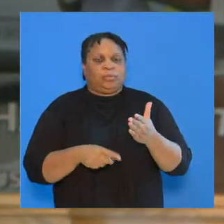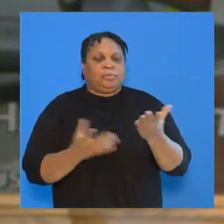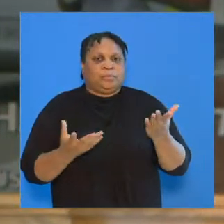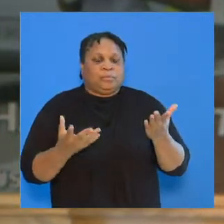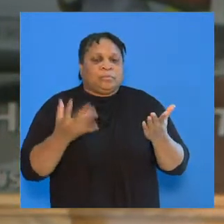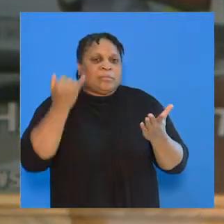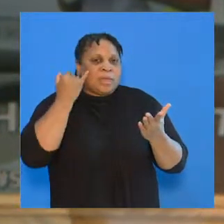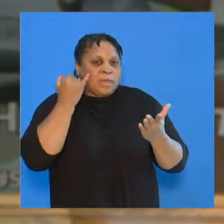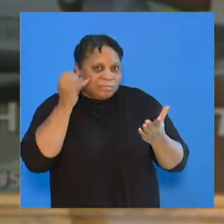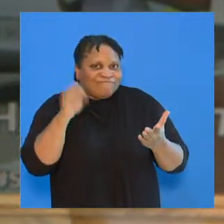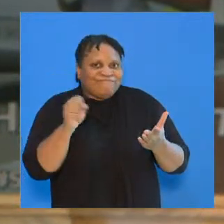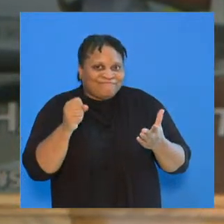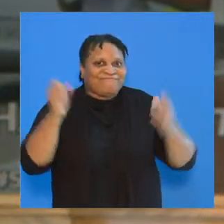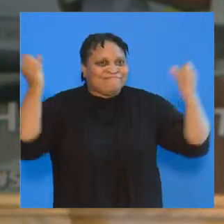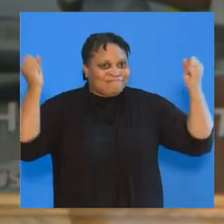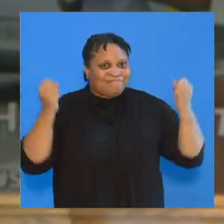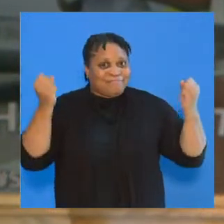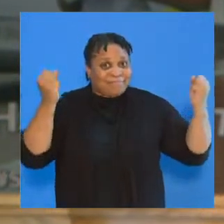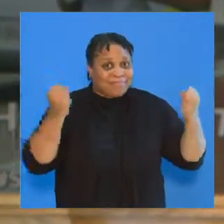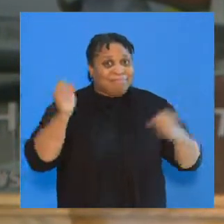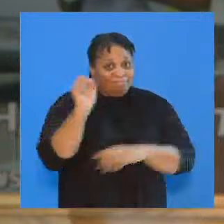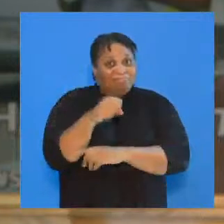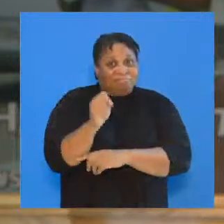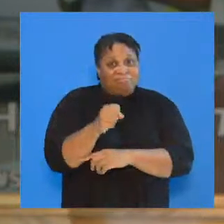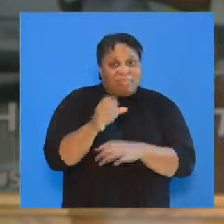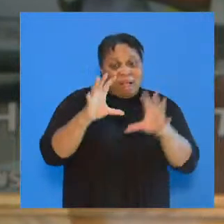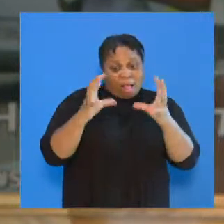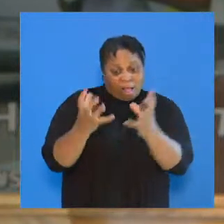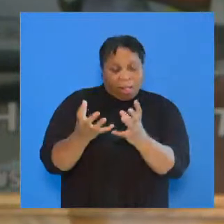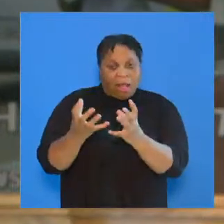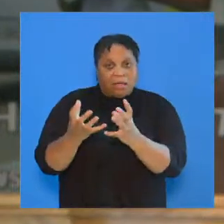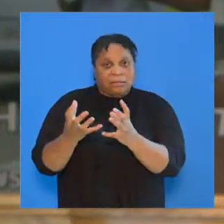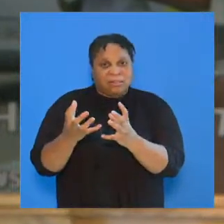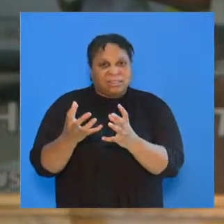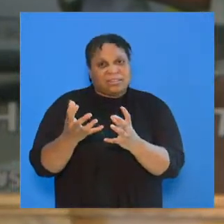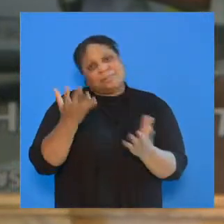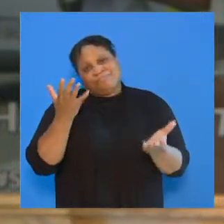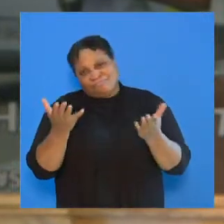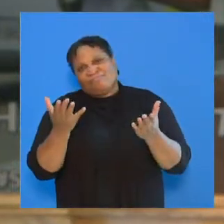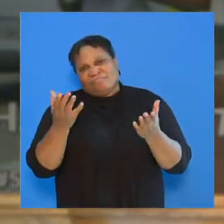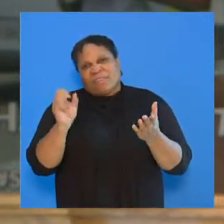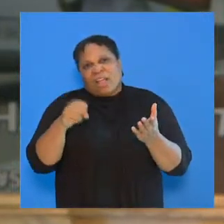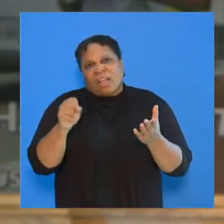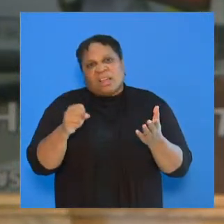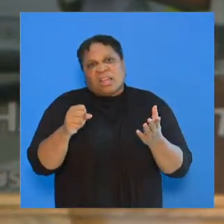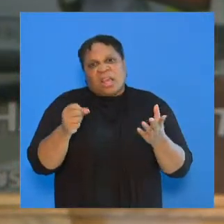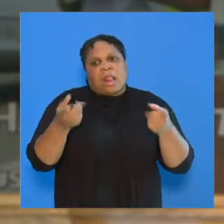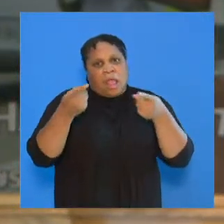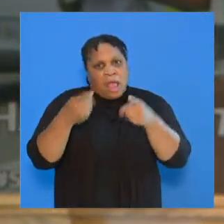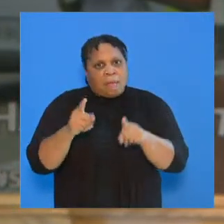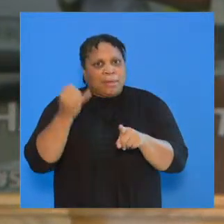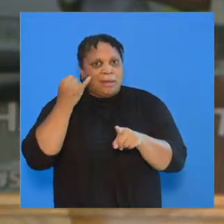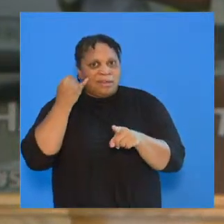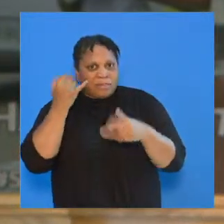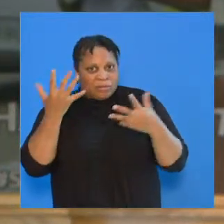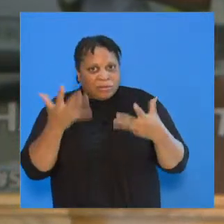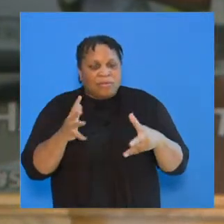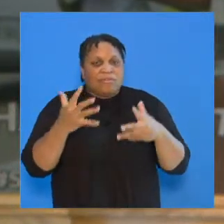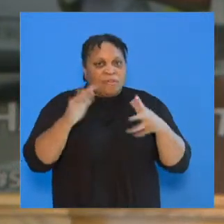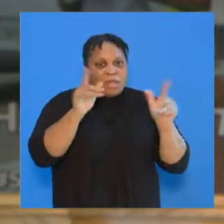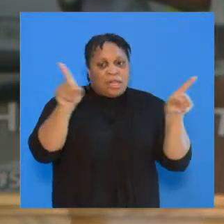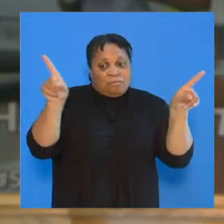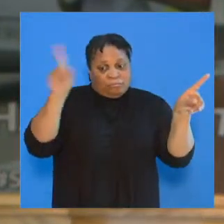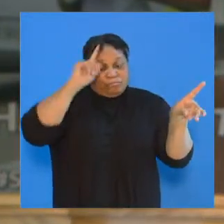In the event group exercise classes are held, such classes may only take place if they can be completed in accordance